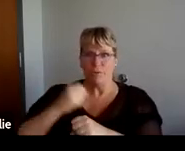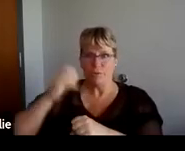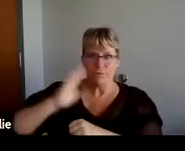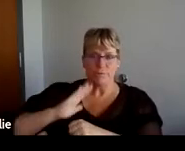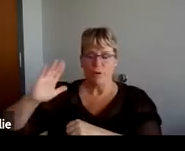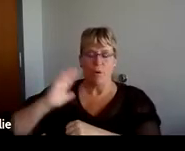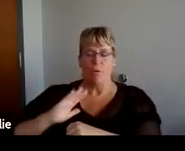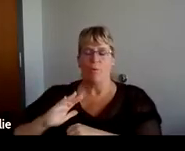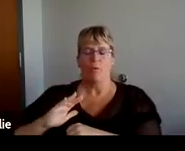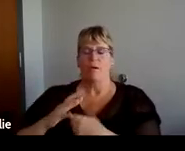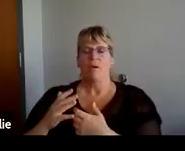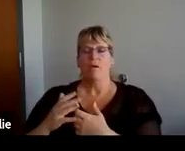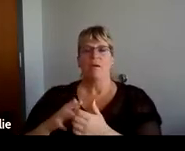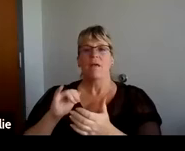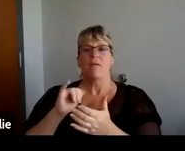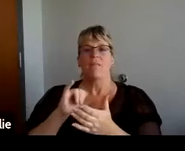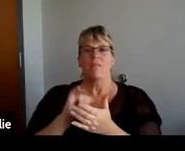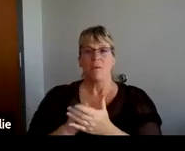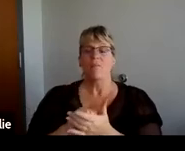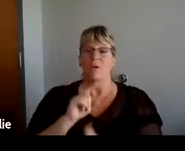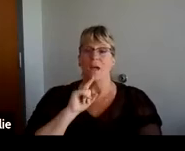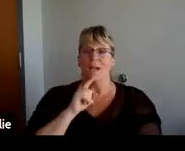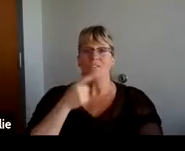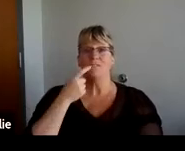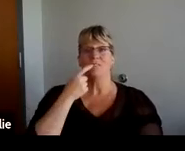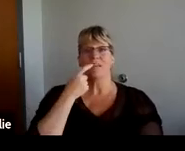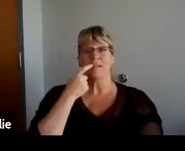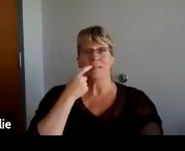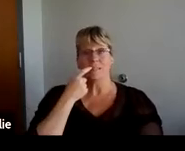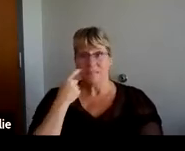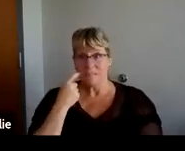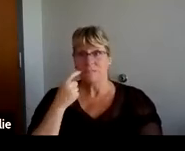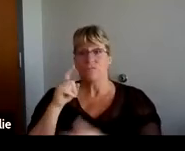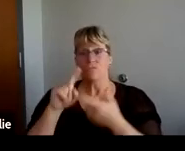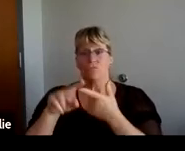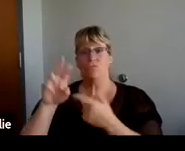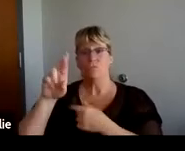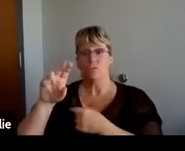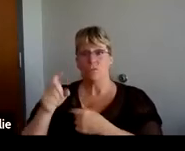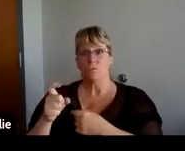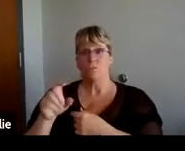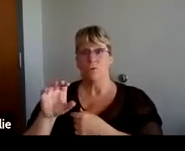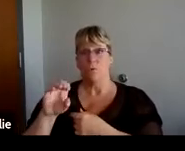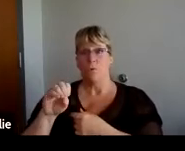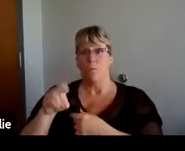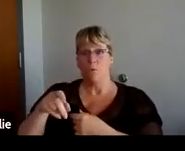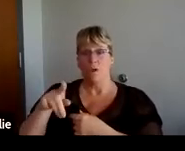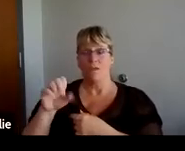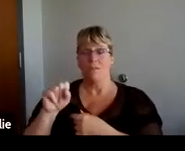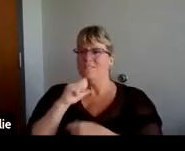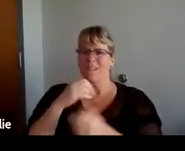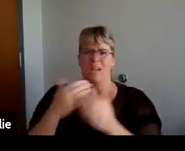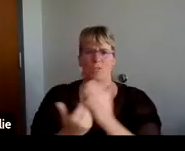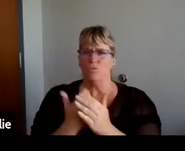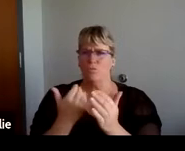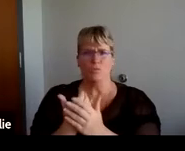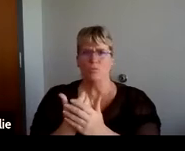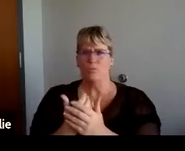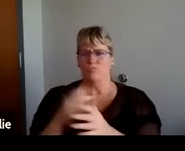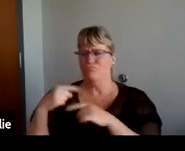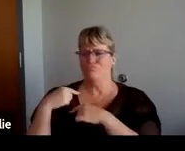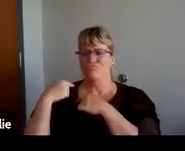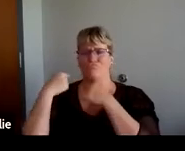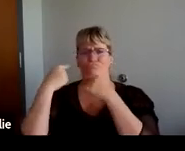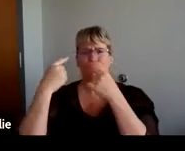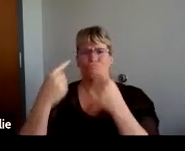odd years ago, that were actually addicted to prescription opioids. So this is nothing new, although we have it on a